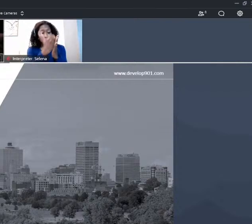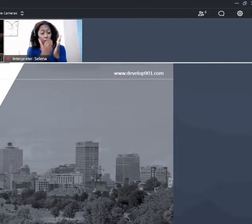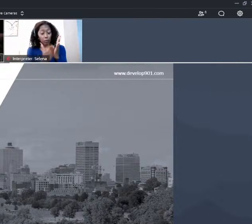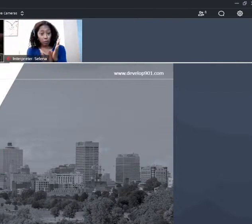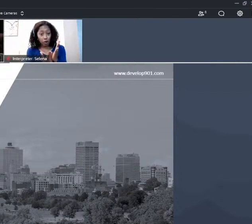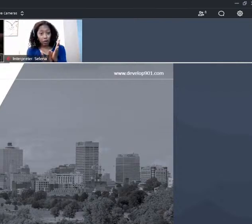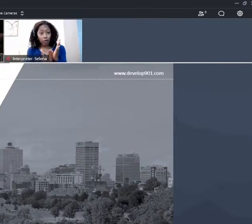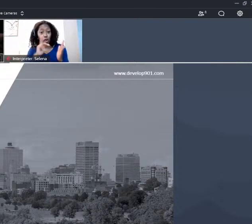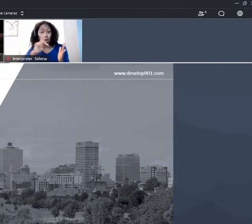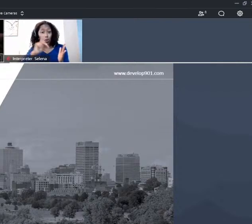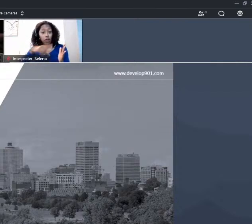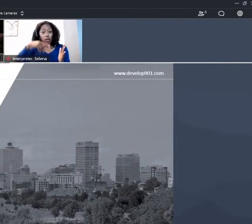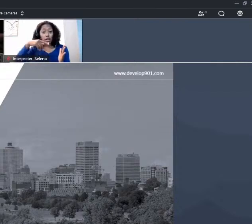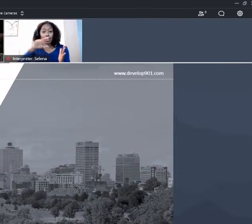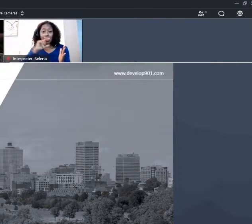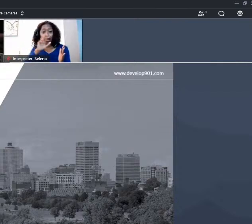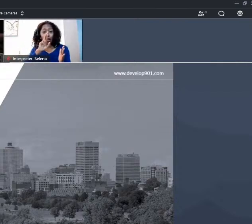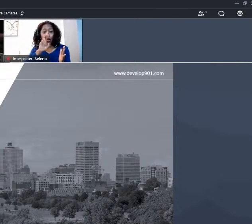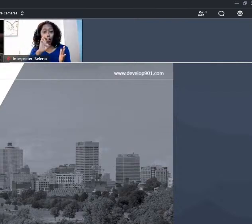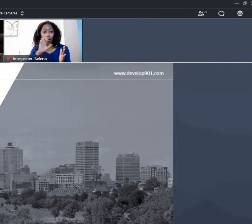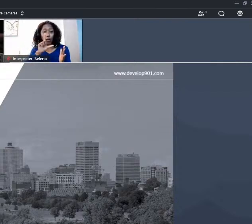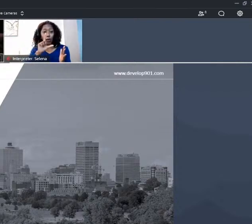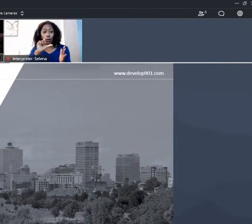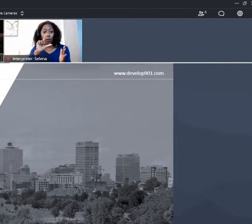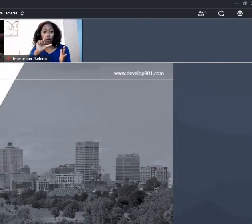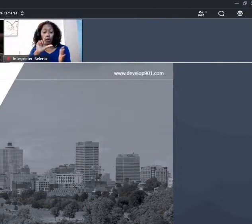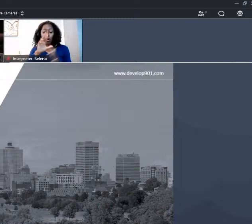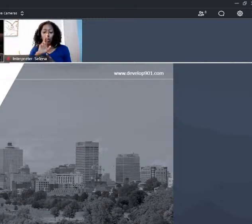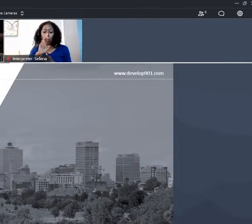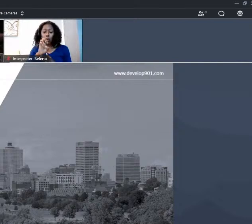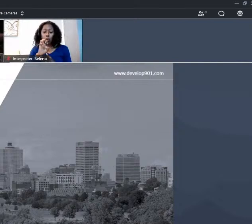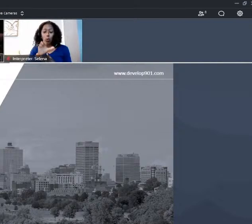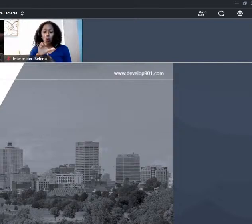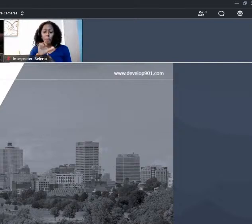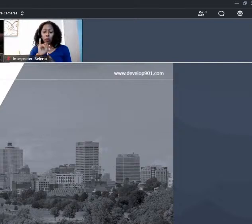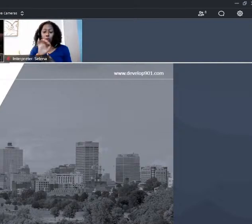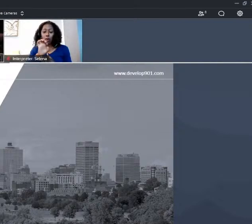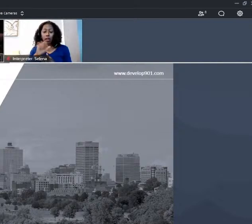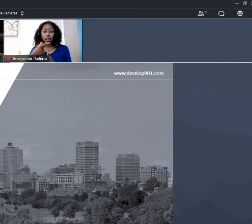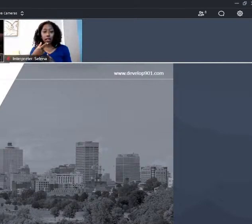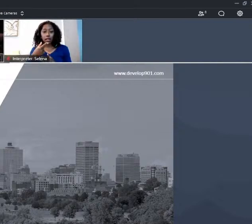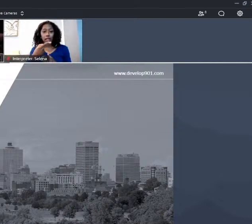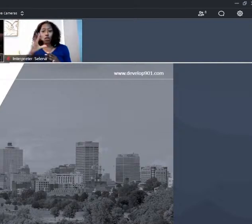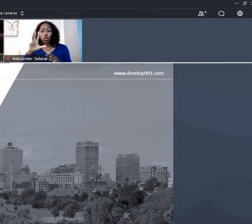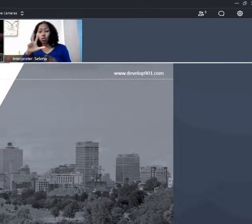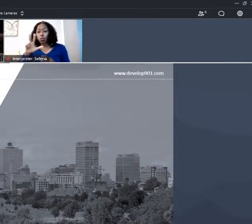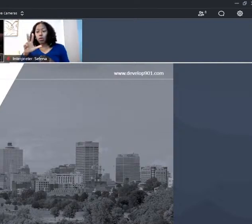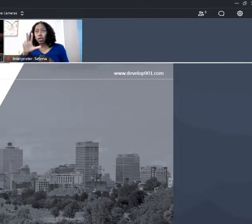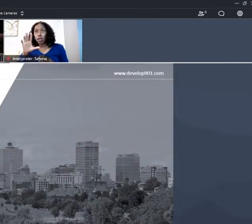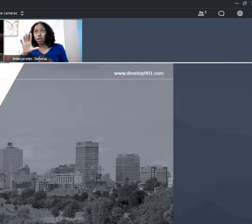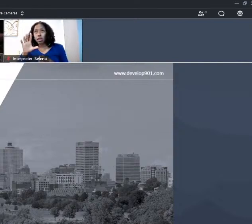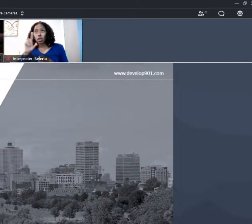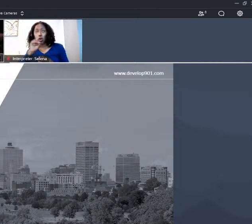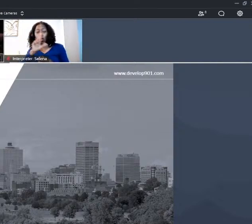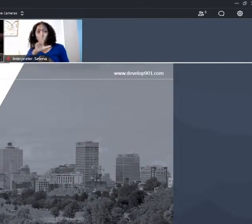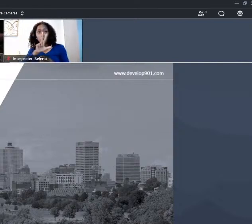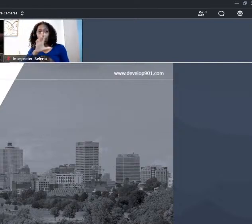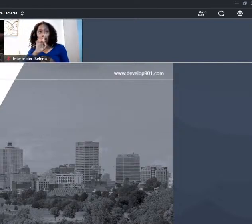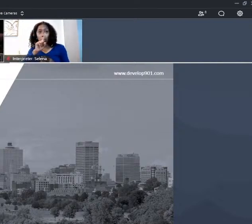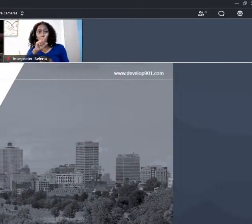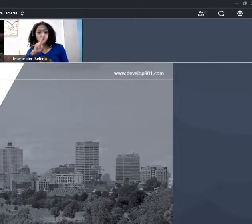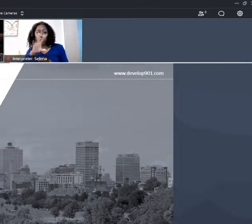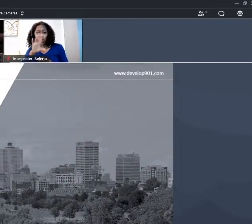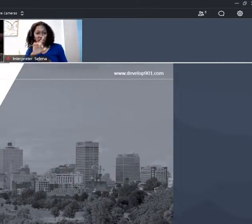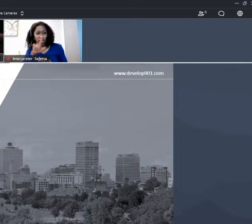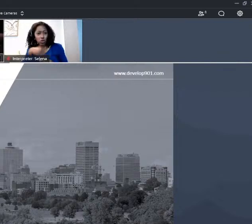in Raleigh. They're in 3127. There are only two that's in 3128. First of all. Second of all, when I was talking